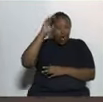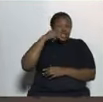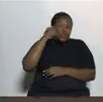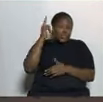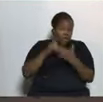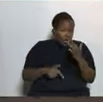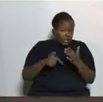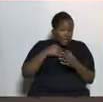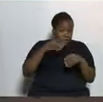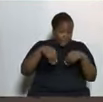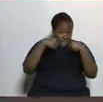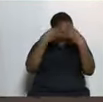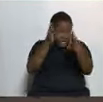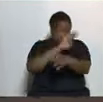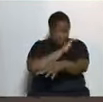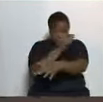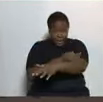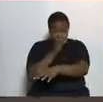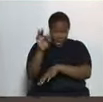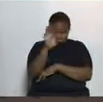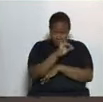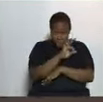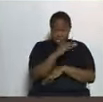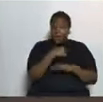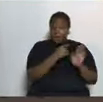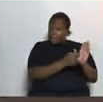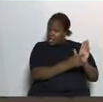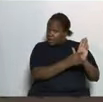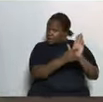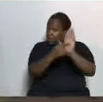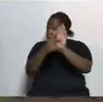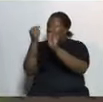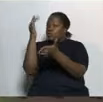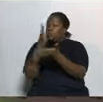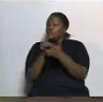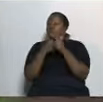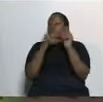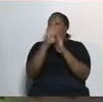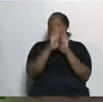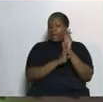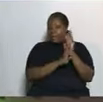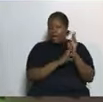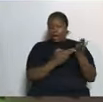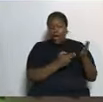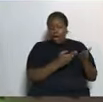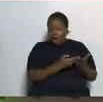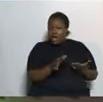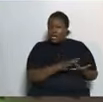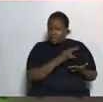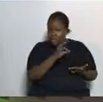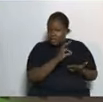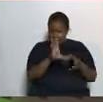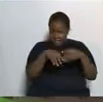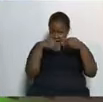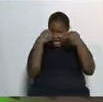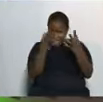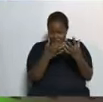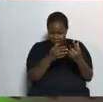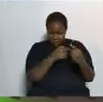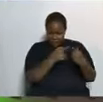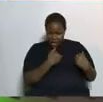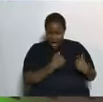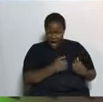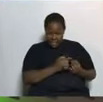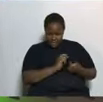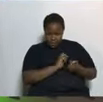of choice. I revealed to you truth in the Bible. The Holy Spirit brought conviction to your heart. Did